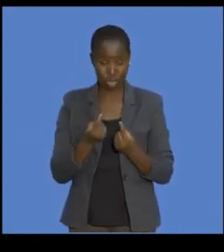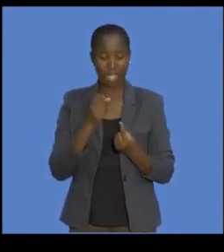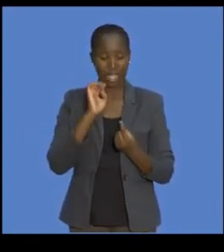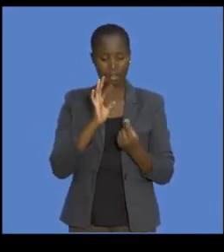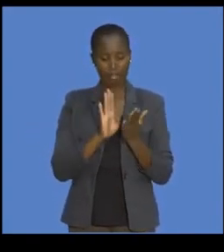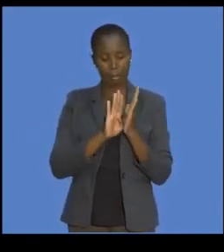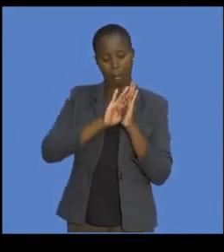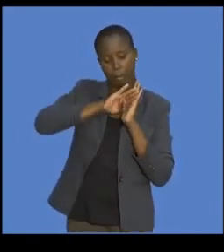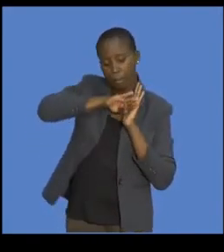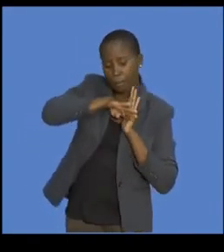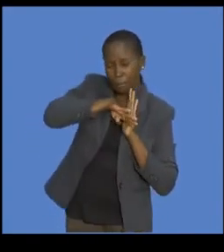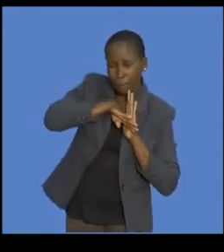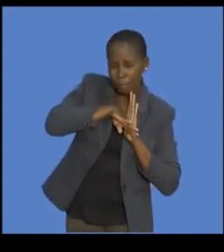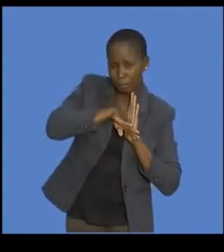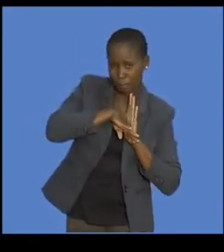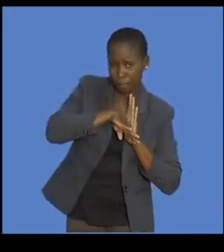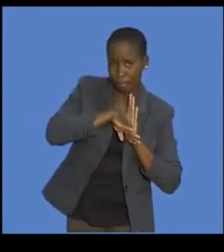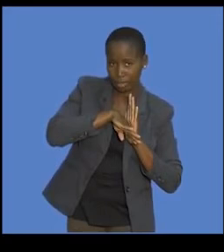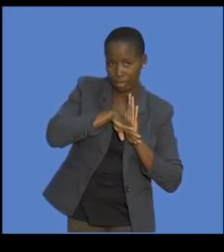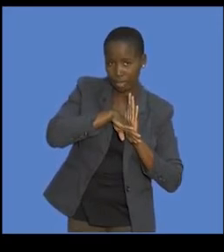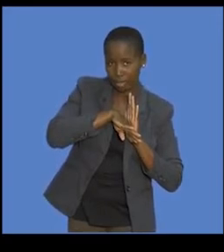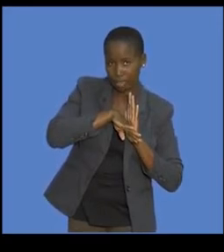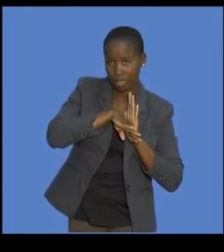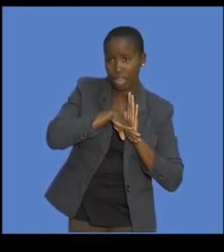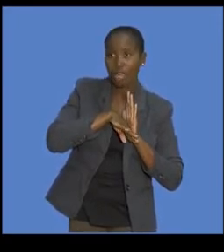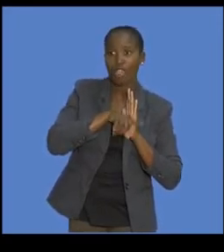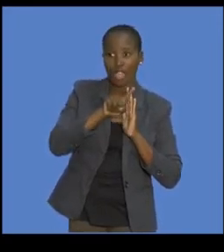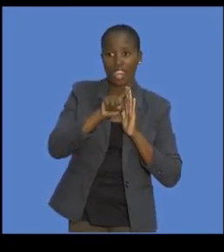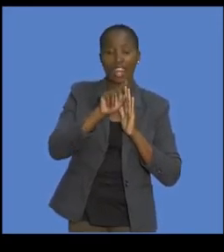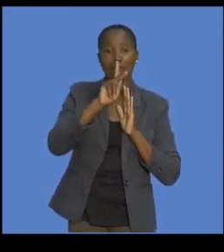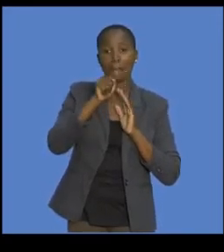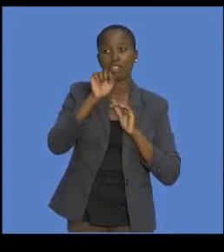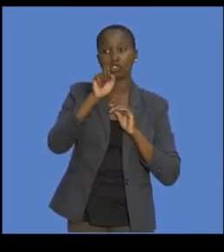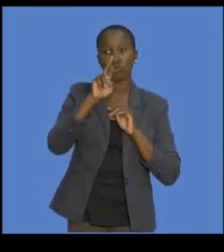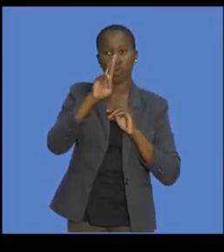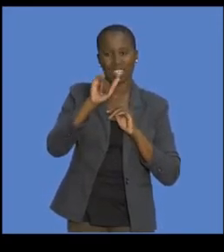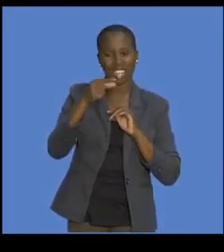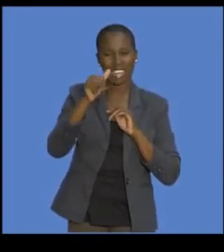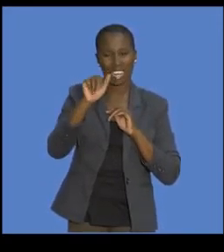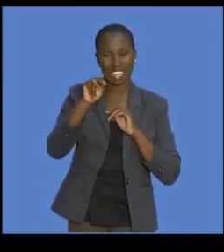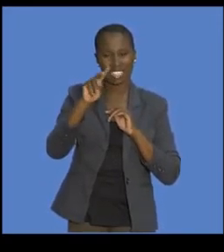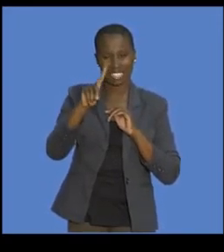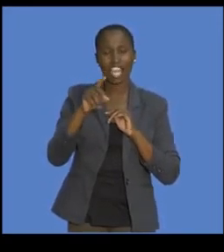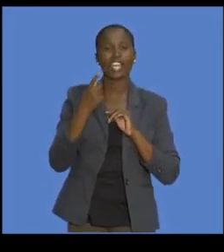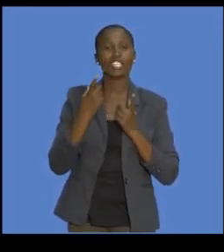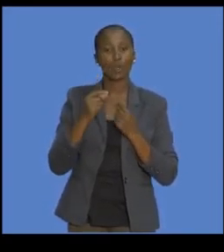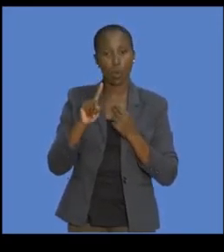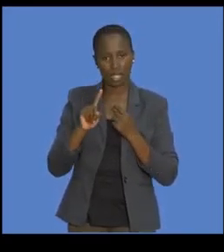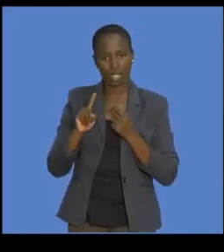the normal limits, the pituitary gland is then stimulated to produce